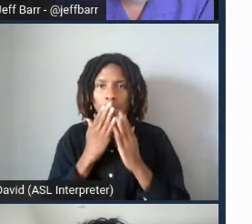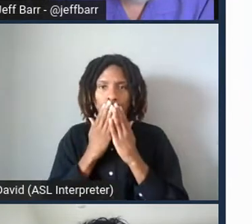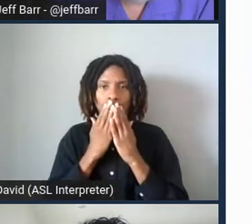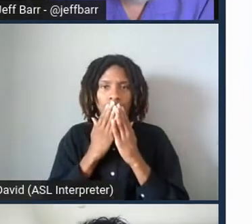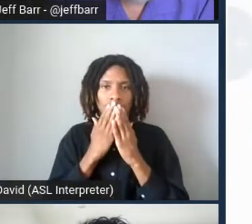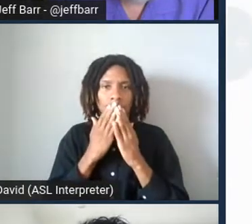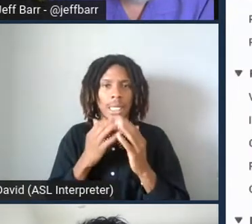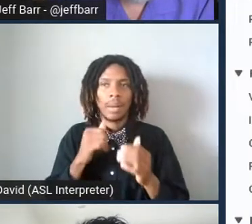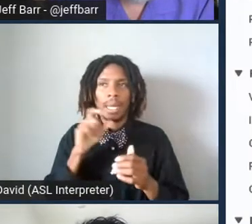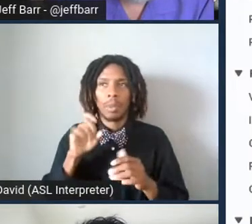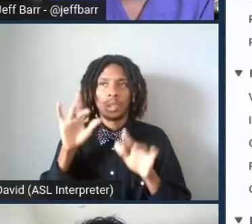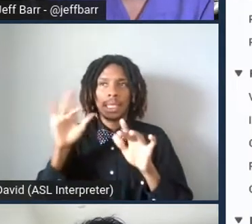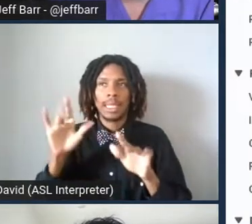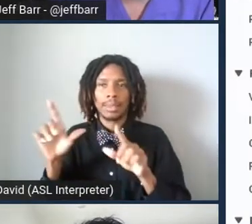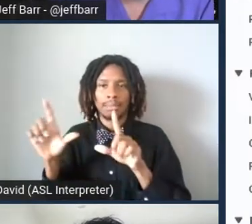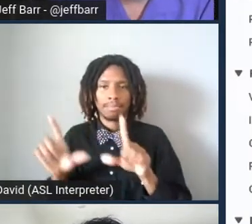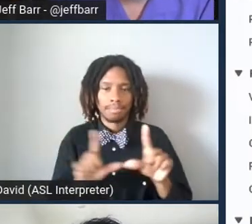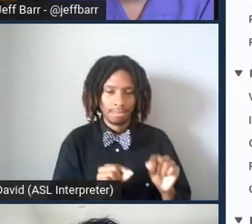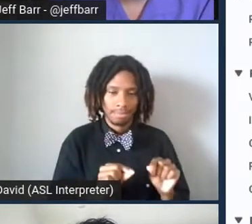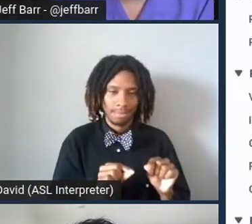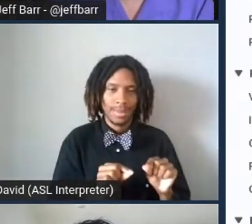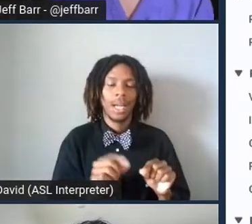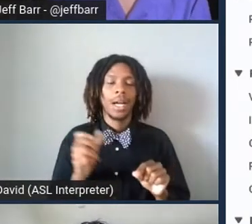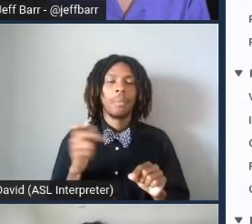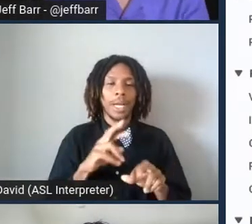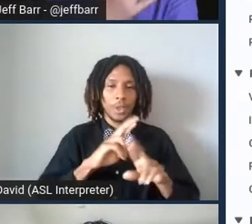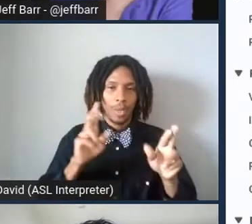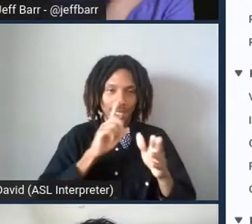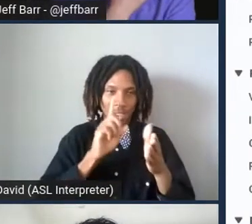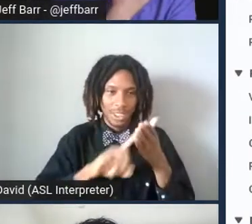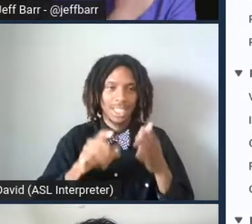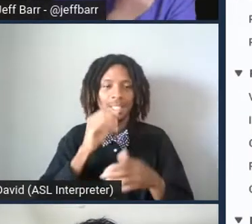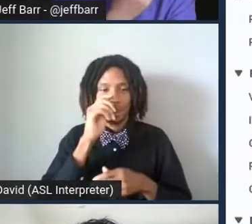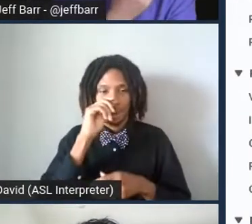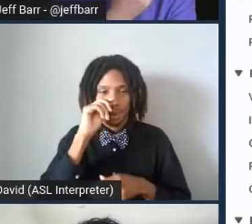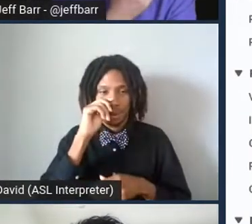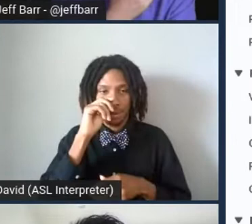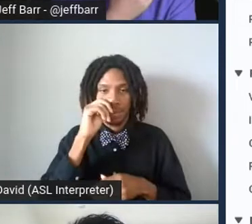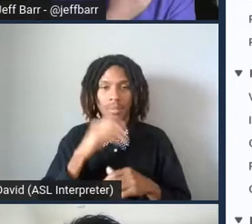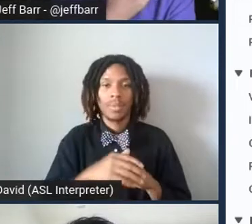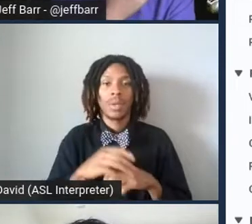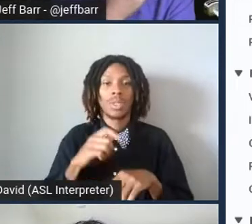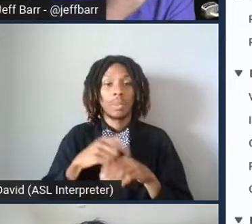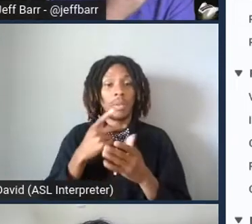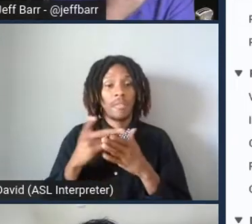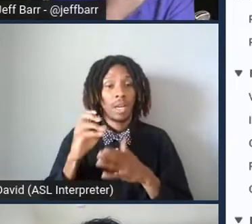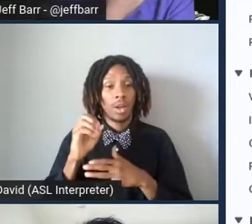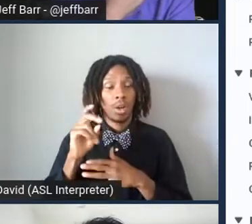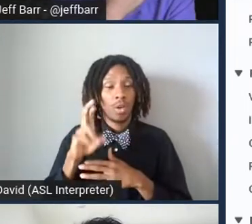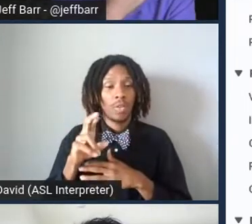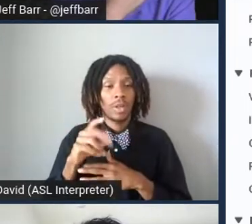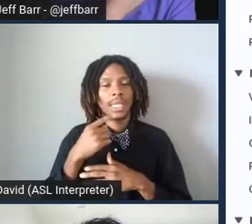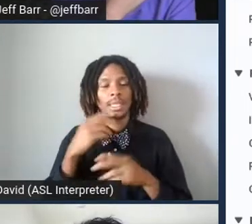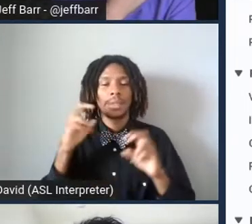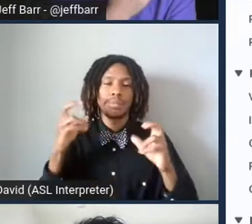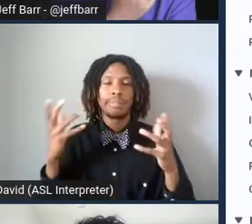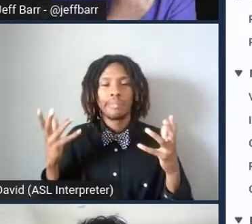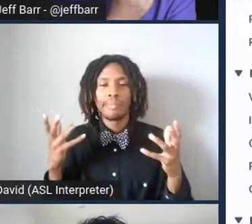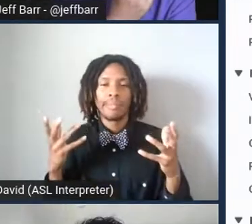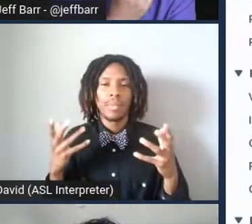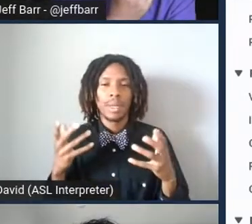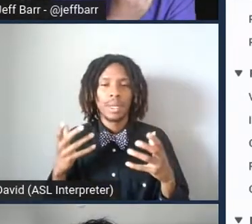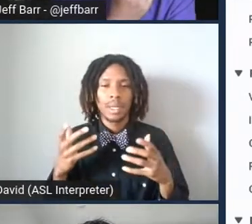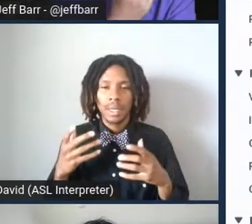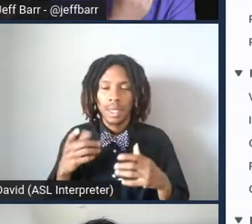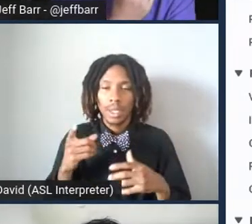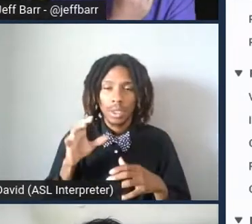I was not supposed to click that link. I'll go back to readiness checks. When it times to fill over, you can say, you can go to